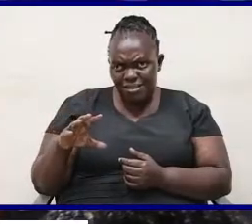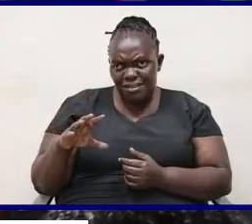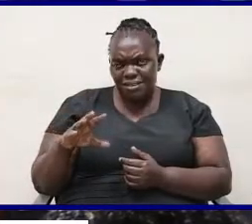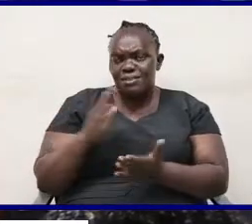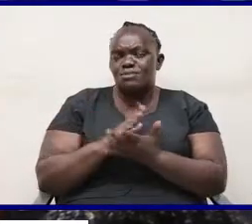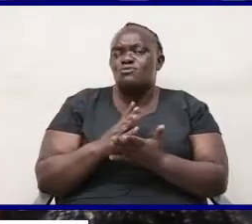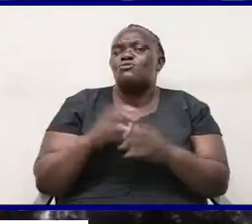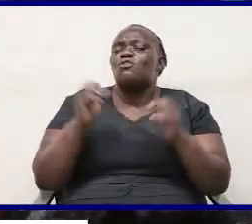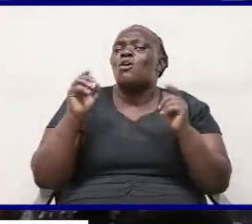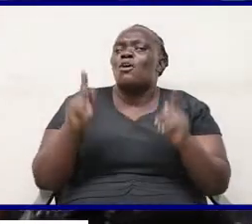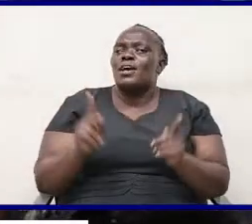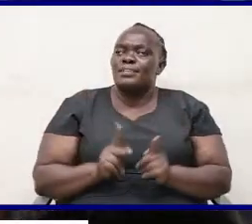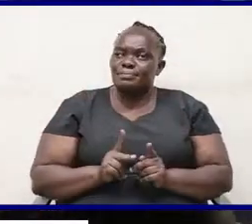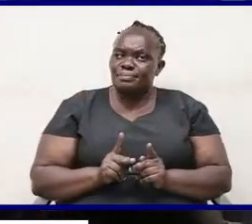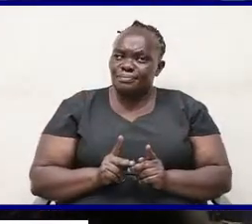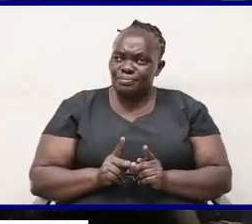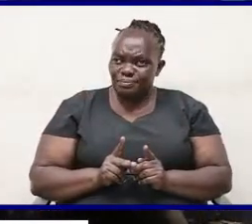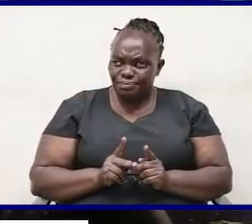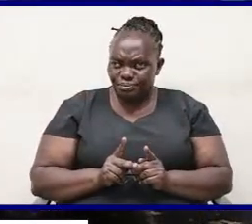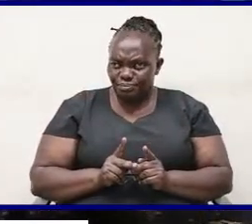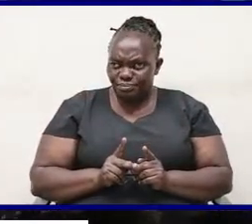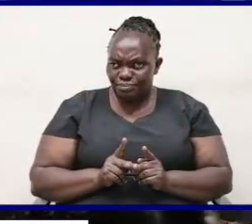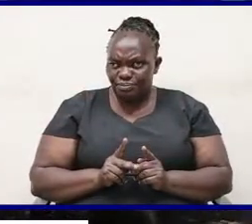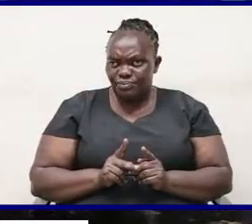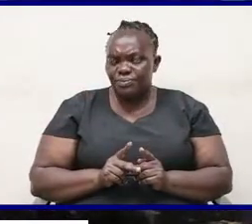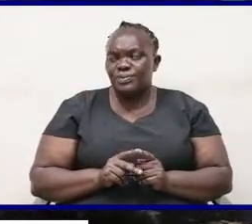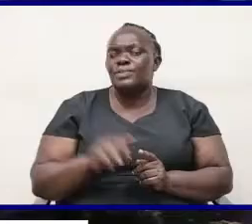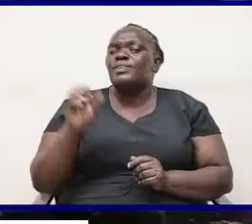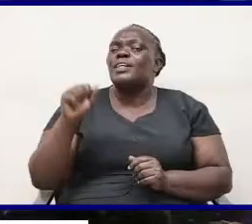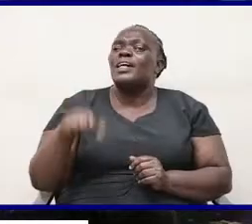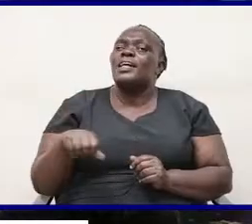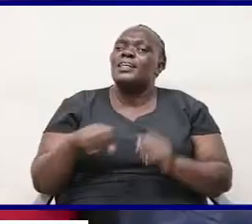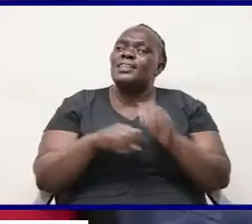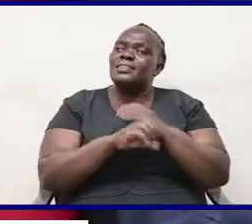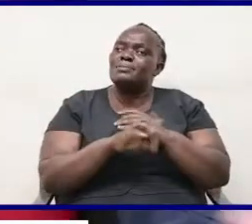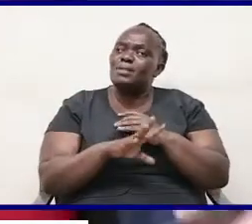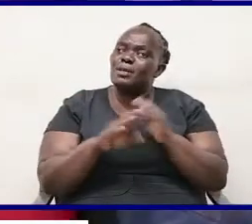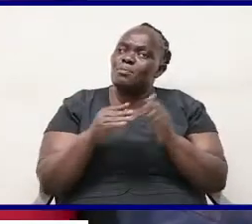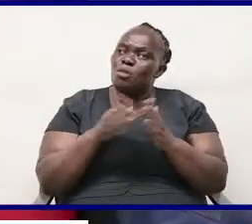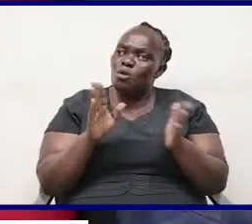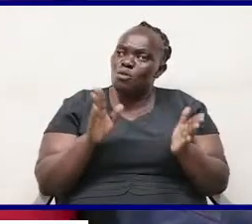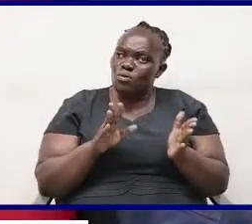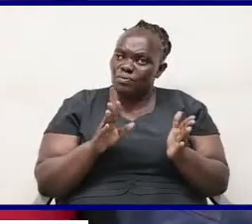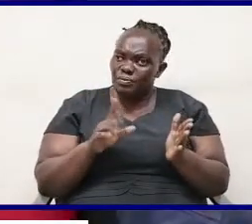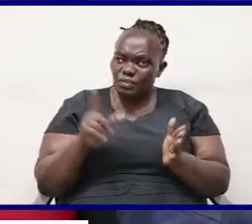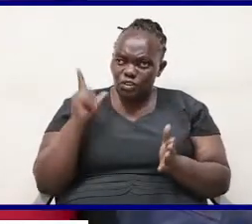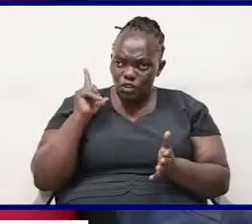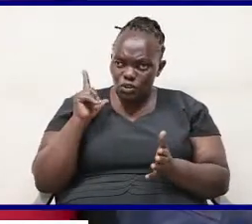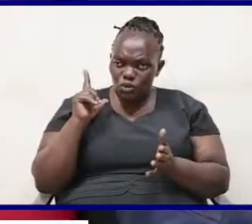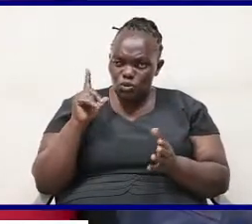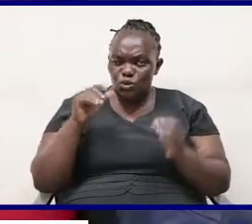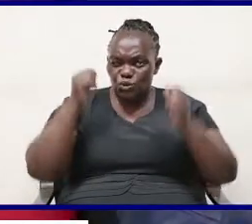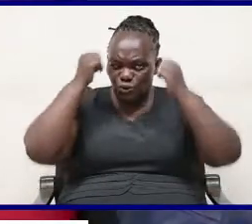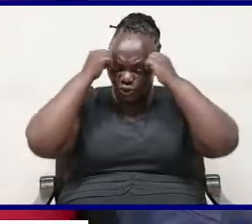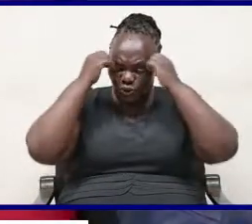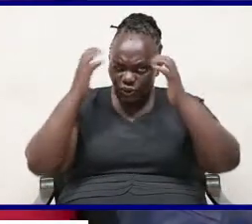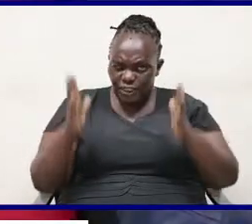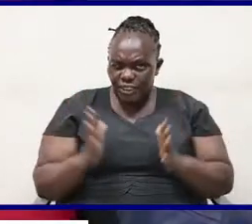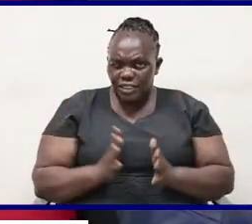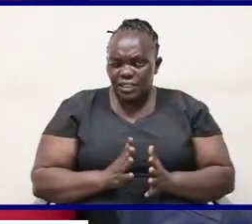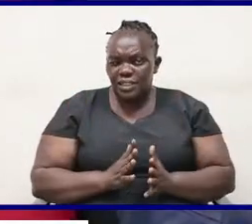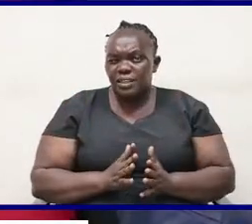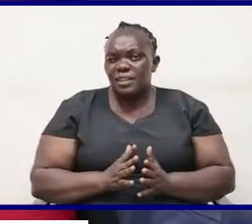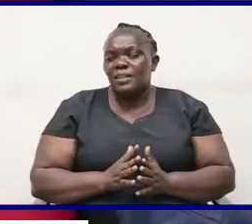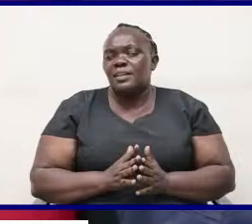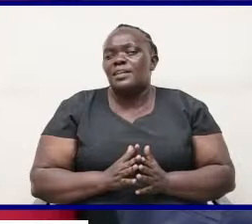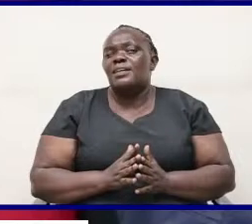Is it okay for you Can to clarify? just- Yes. Yeah, we can clarify further. I'm that slow You have the mic student. just behind you. Yes. Go ahead.